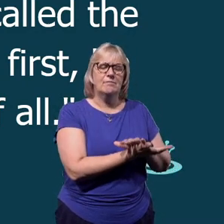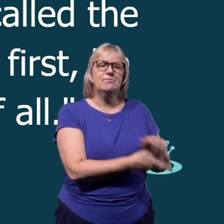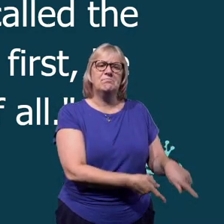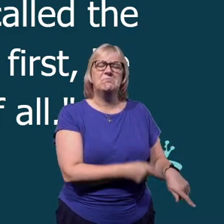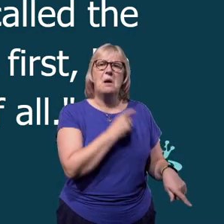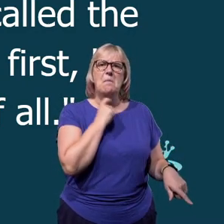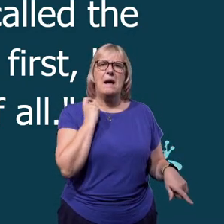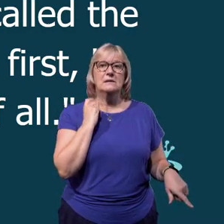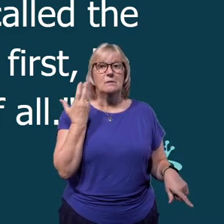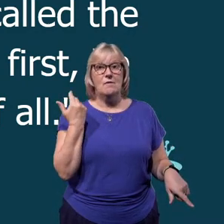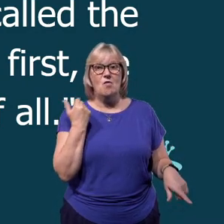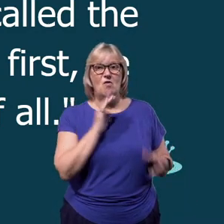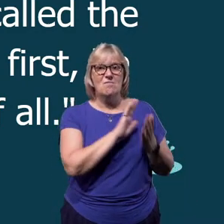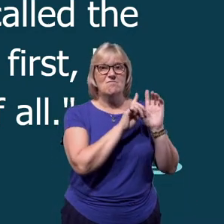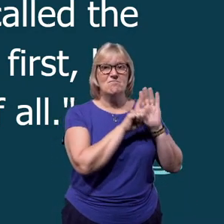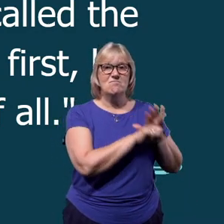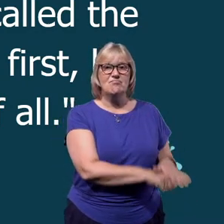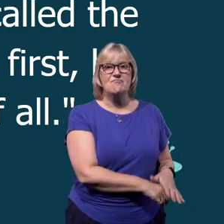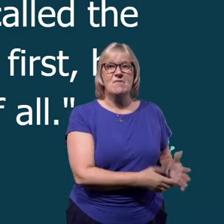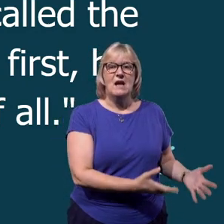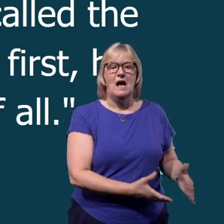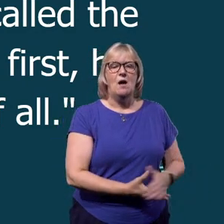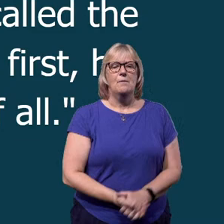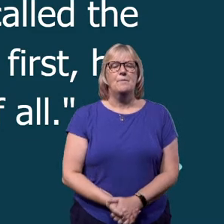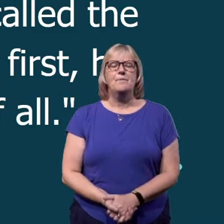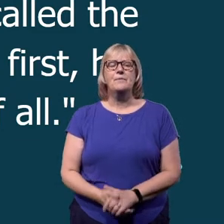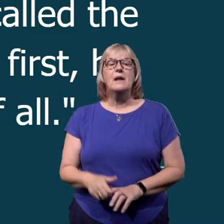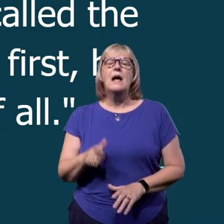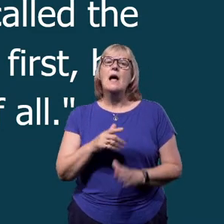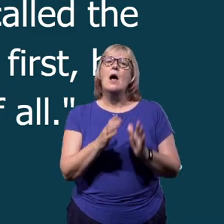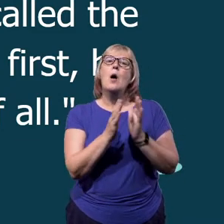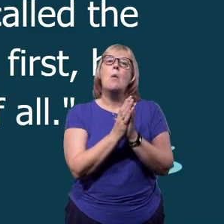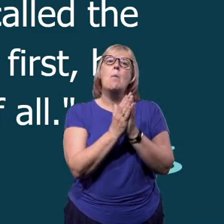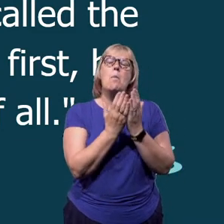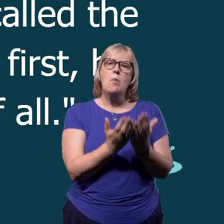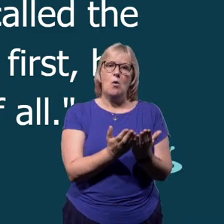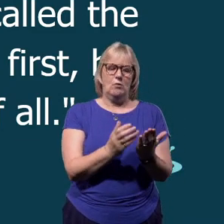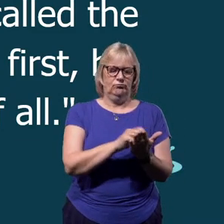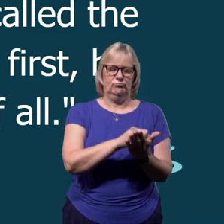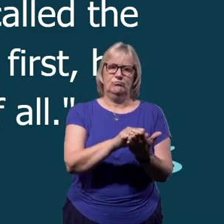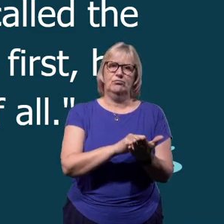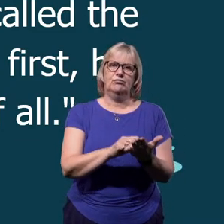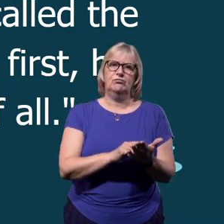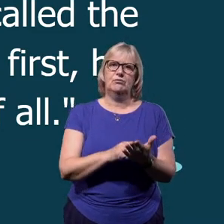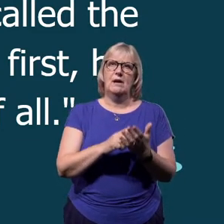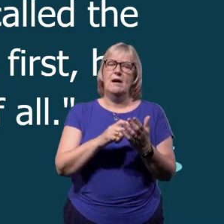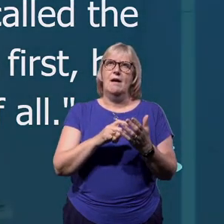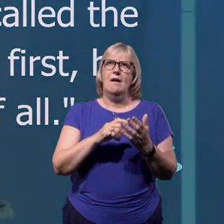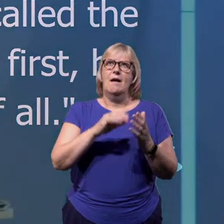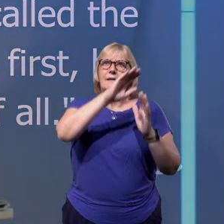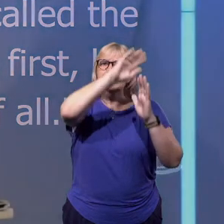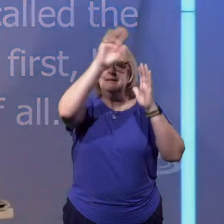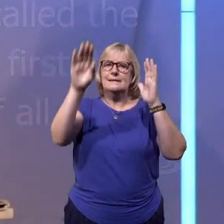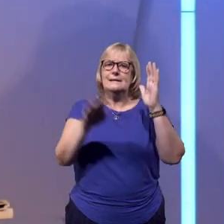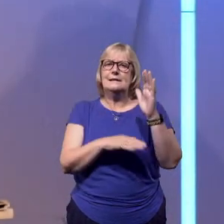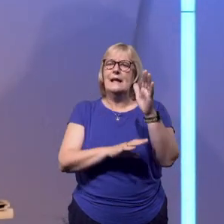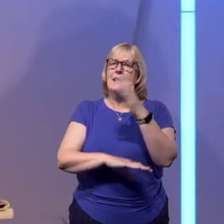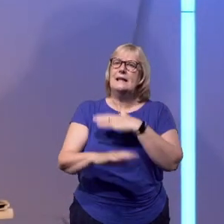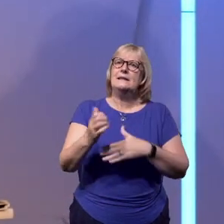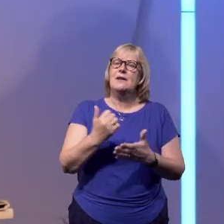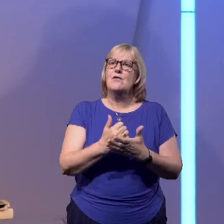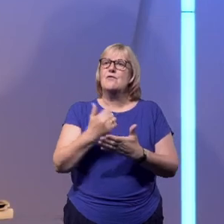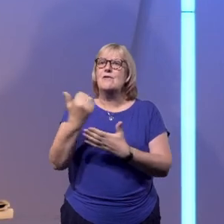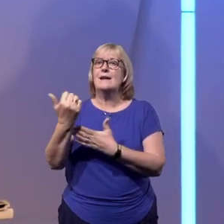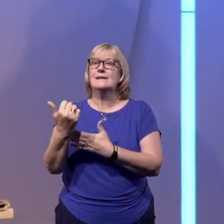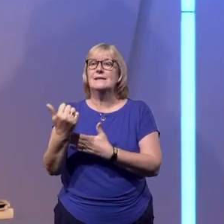But he wrote a book called Descending into Greatness about Christian service, and he said it was my best book and no